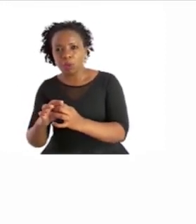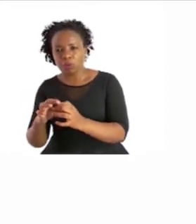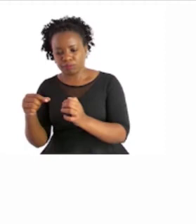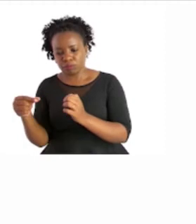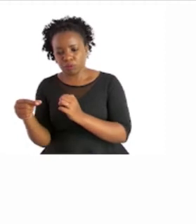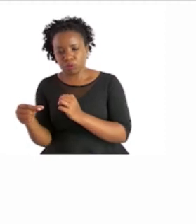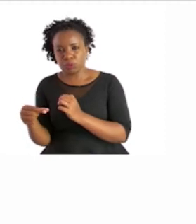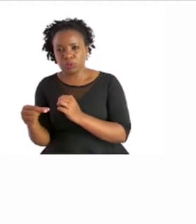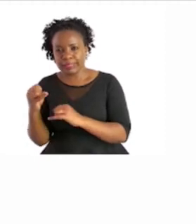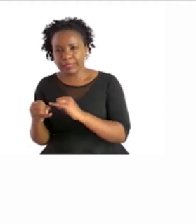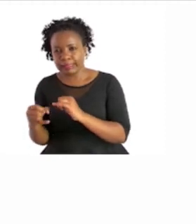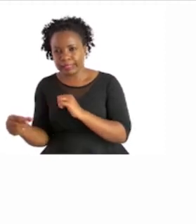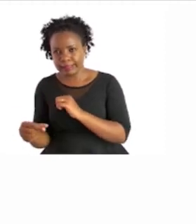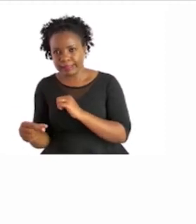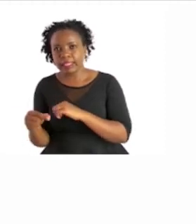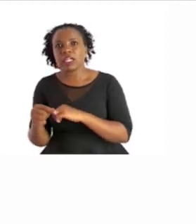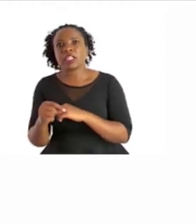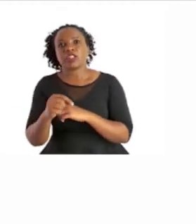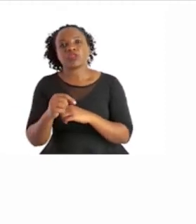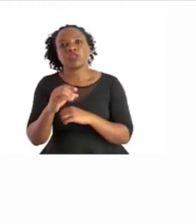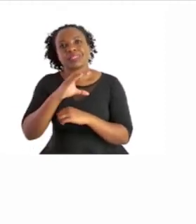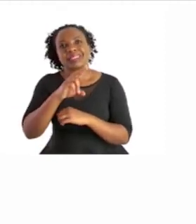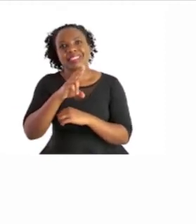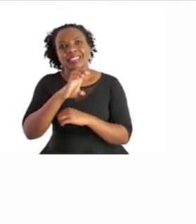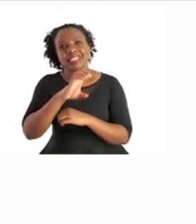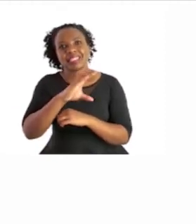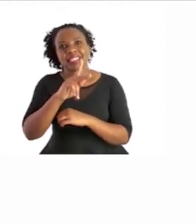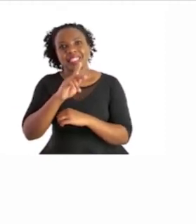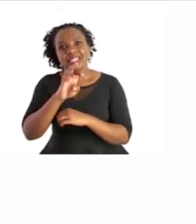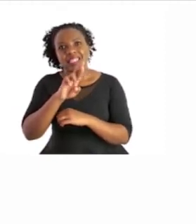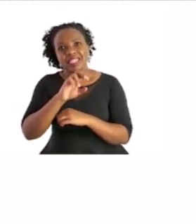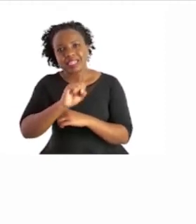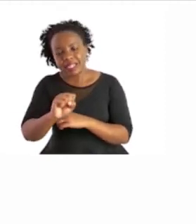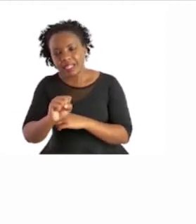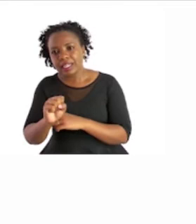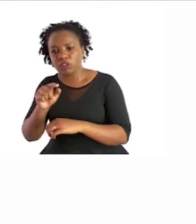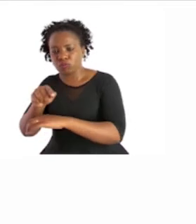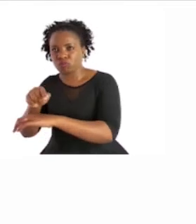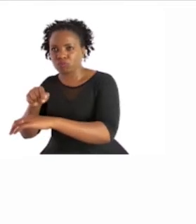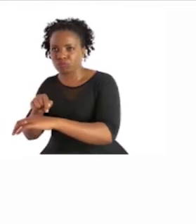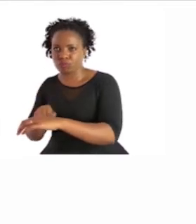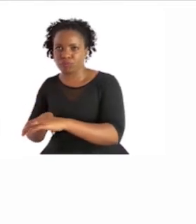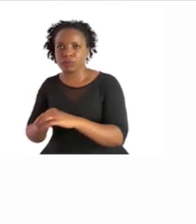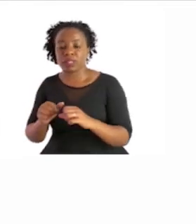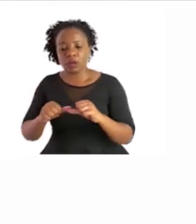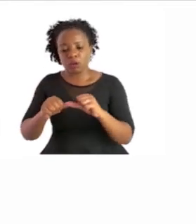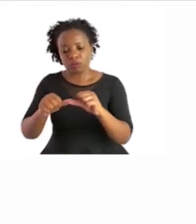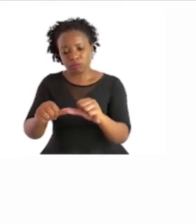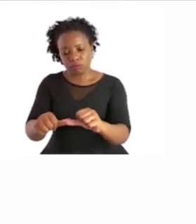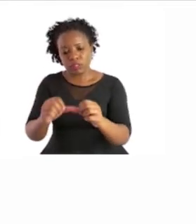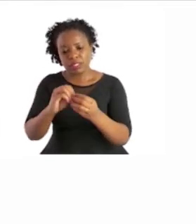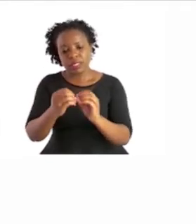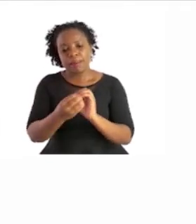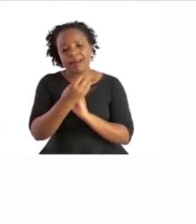supermarket. Checkers is a supermarket. So you continue from number 3 up